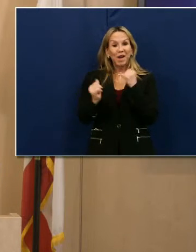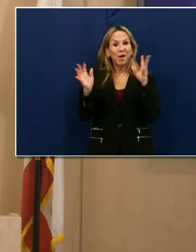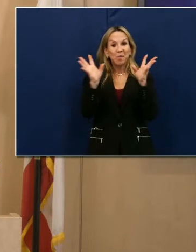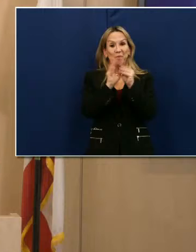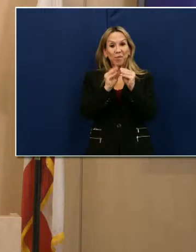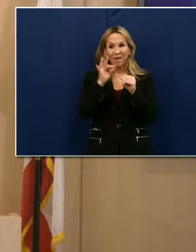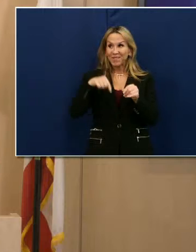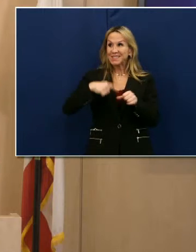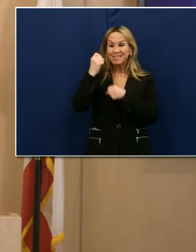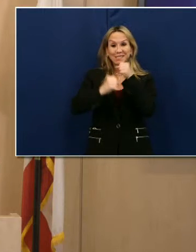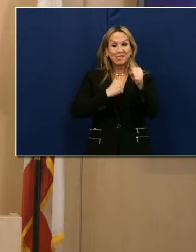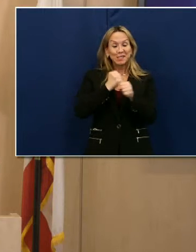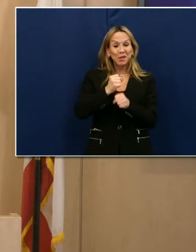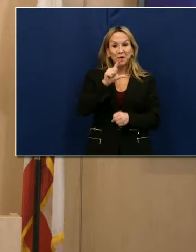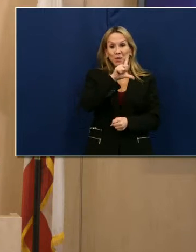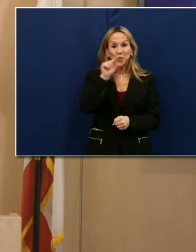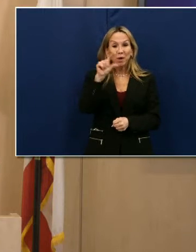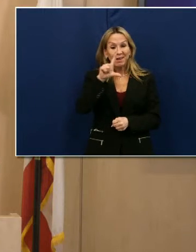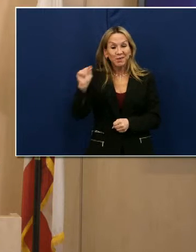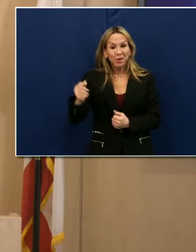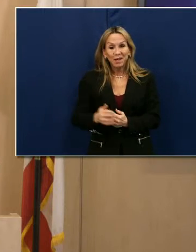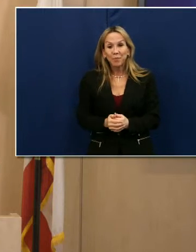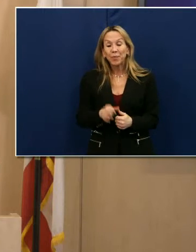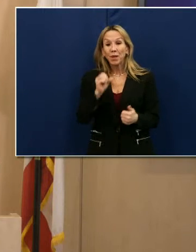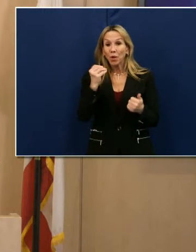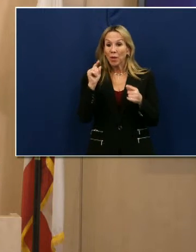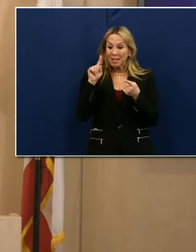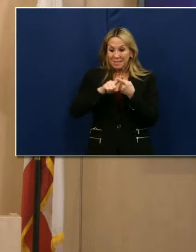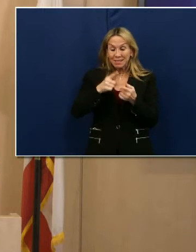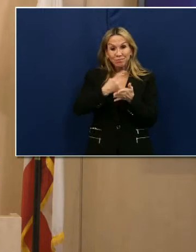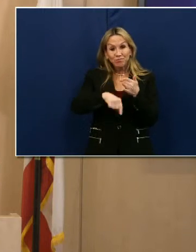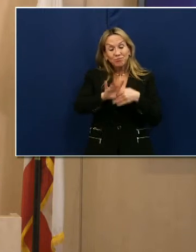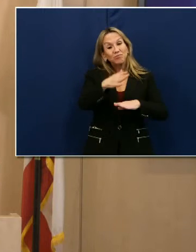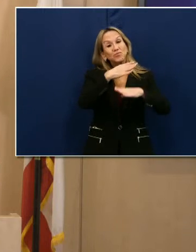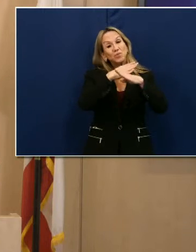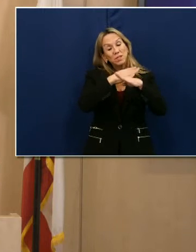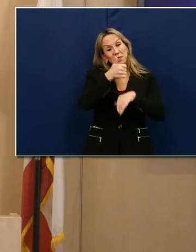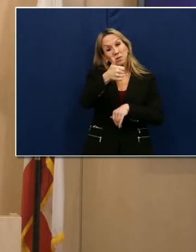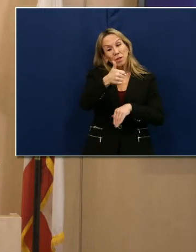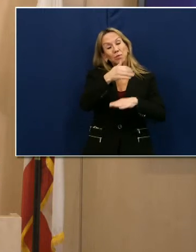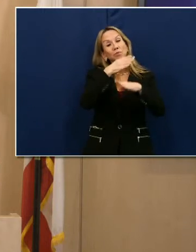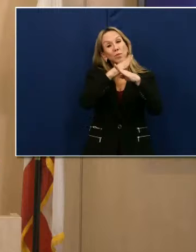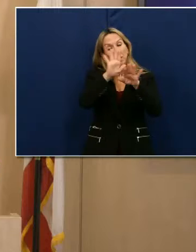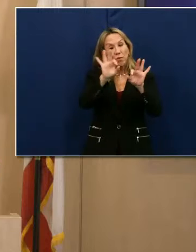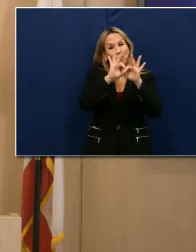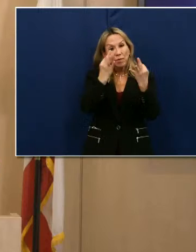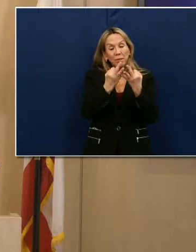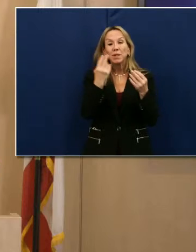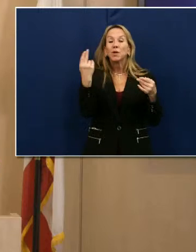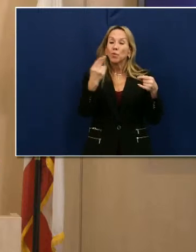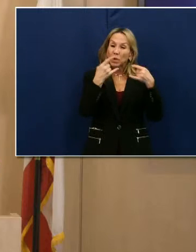year. Until then, protect yourself, protect your family, wear those face masks, maintain